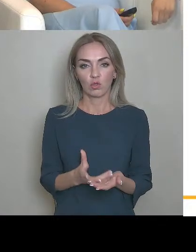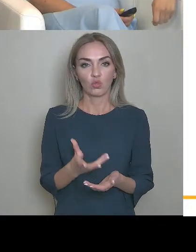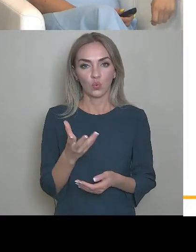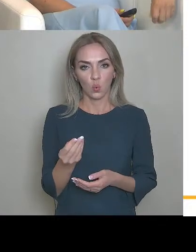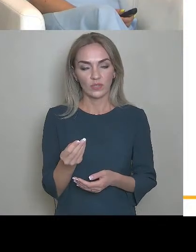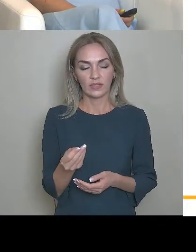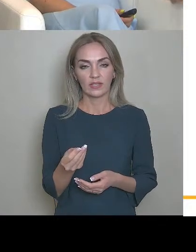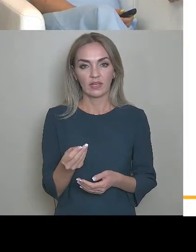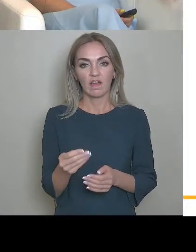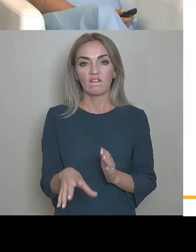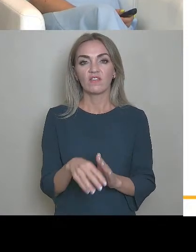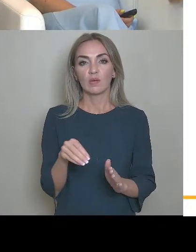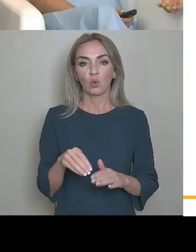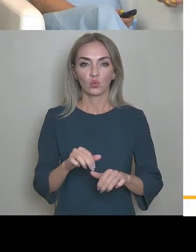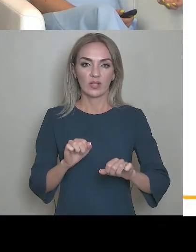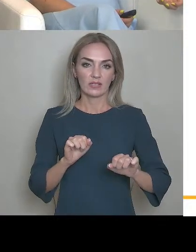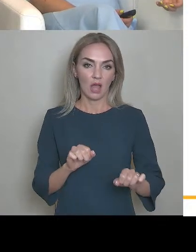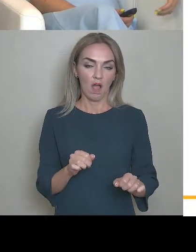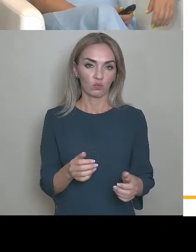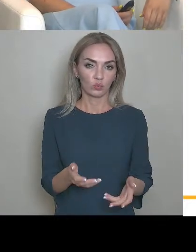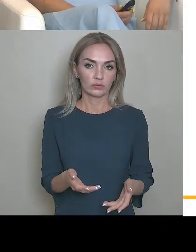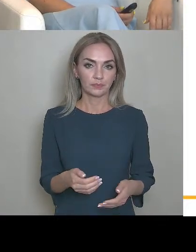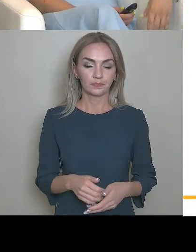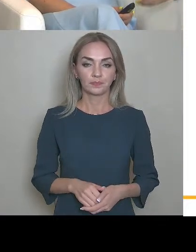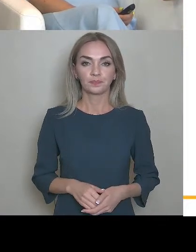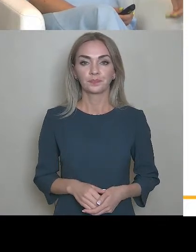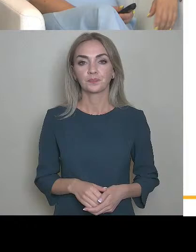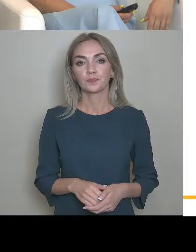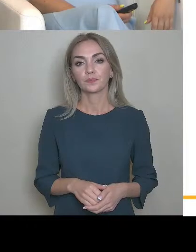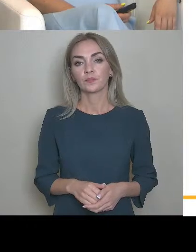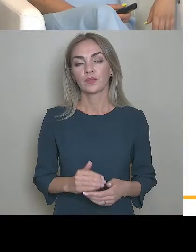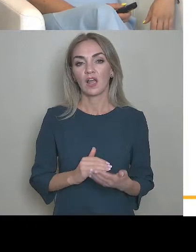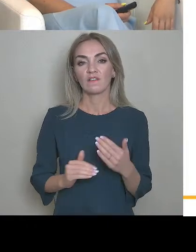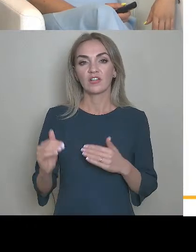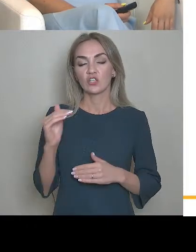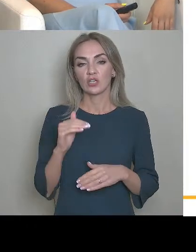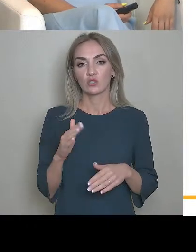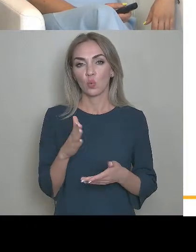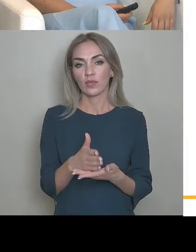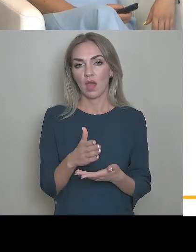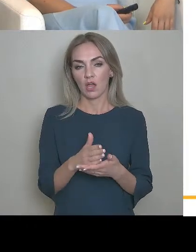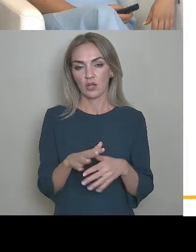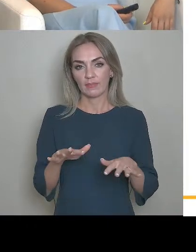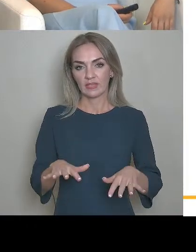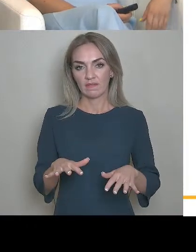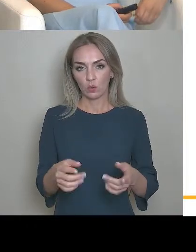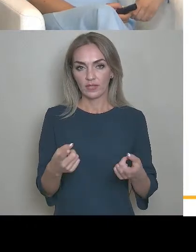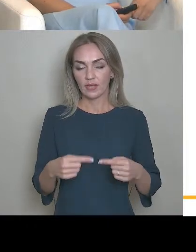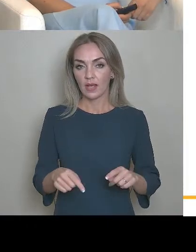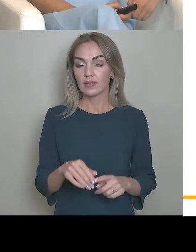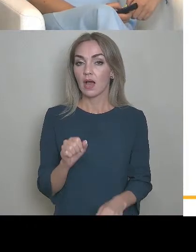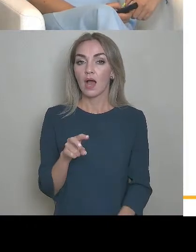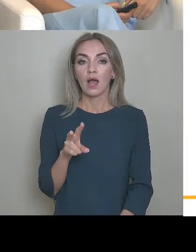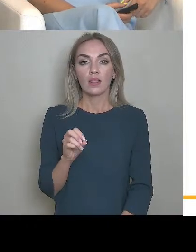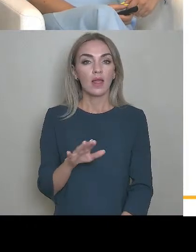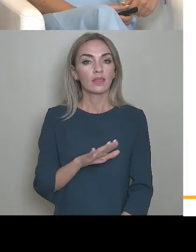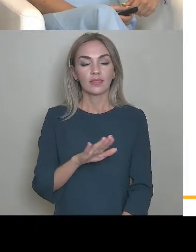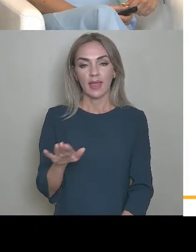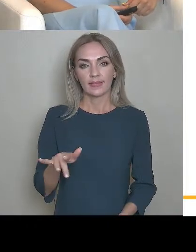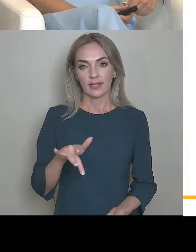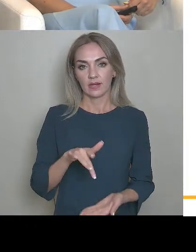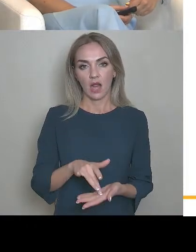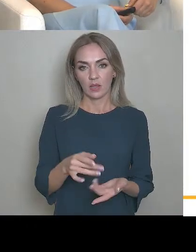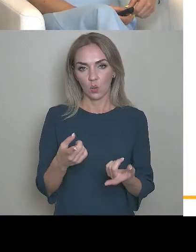the branches of the party which have nominated the candidate, and they have to make this deposit. But it should not be done